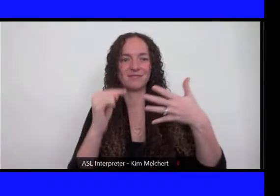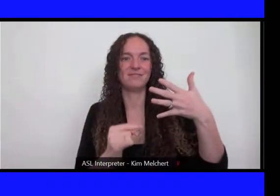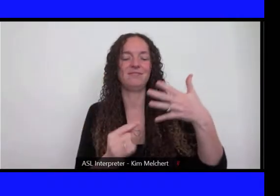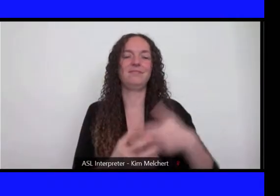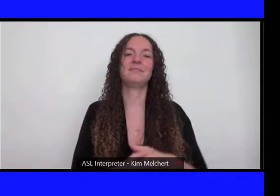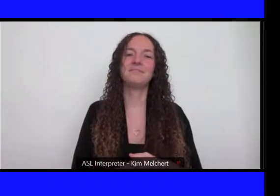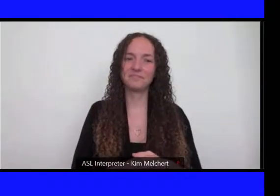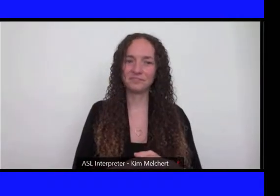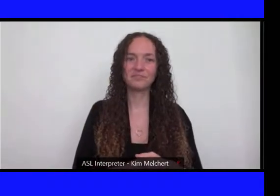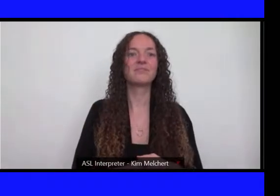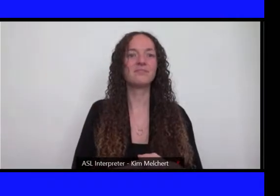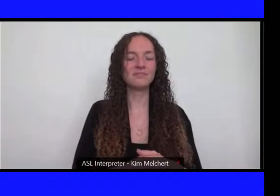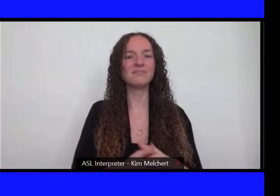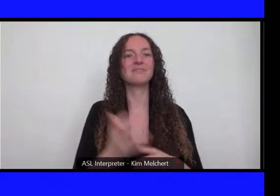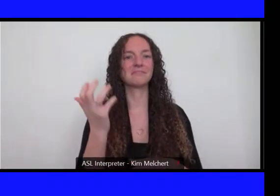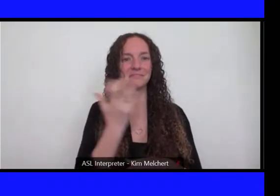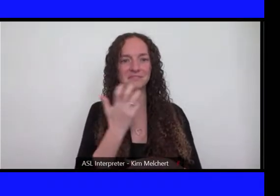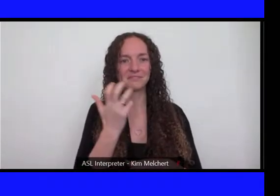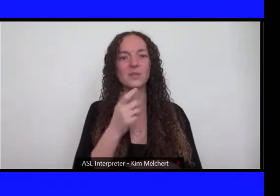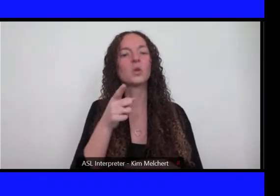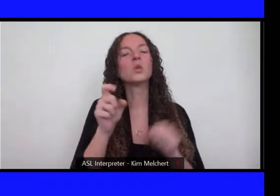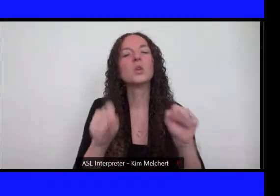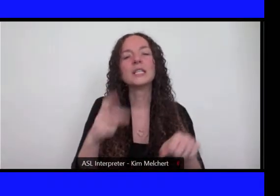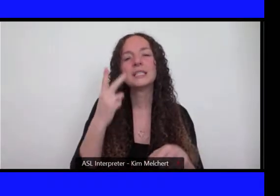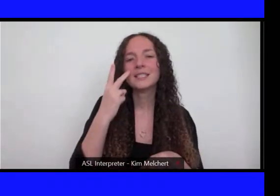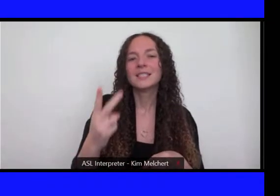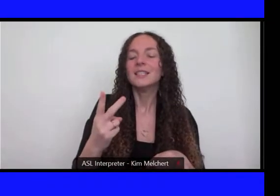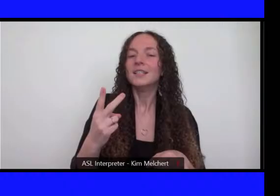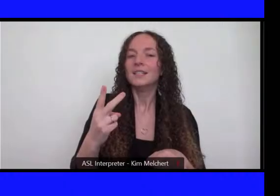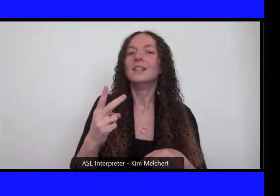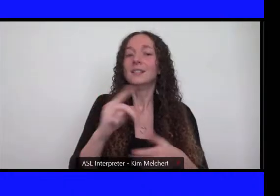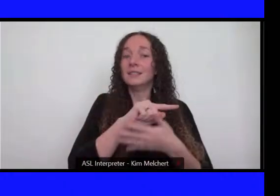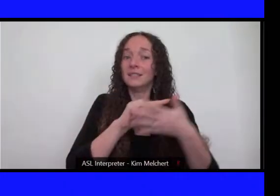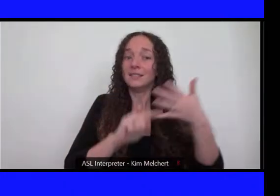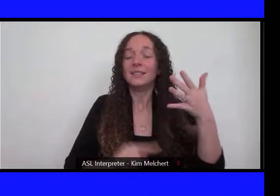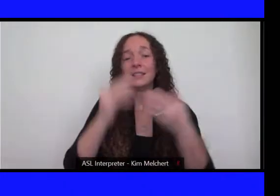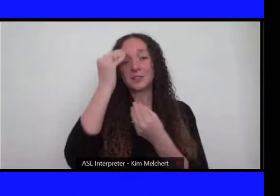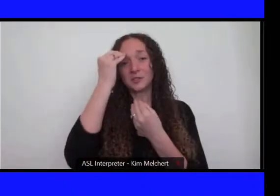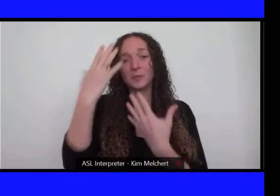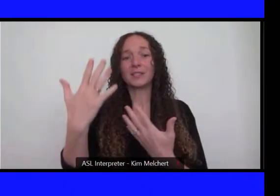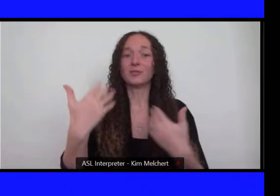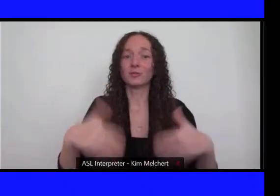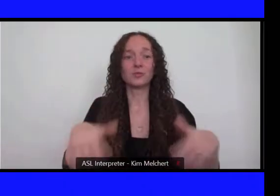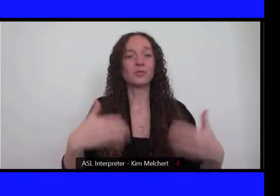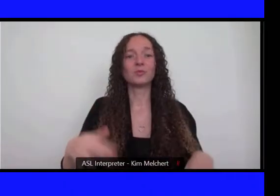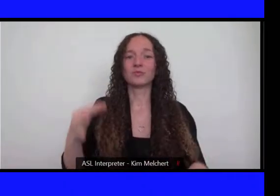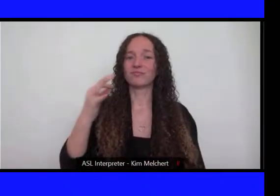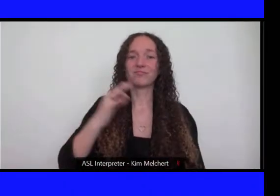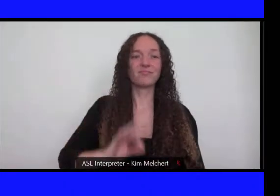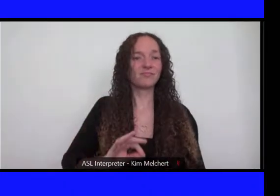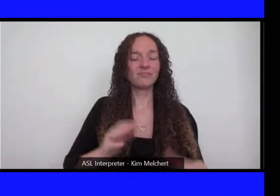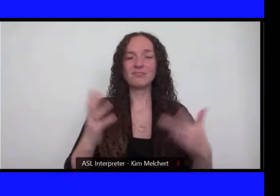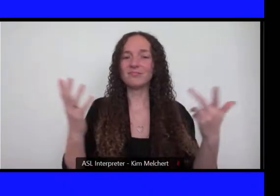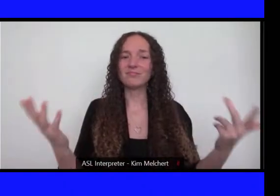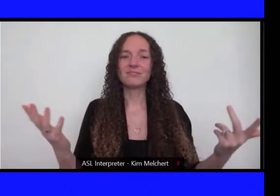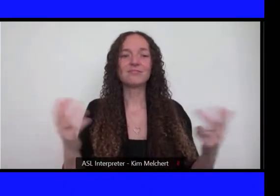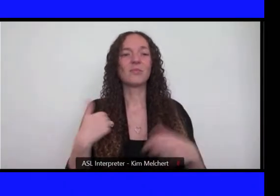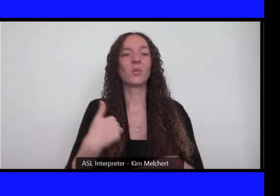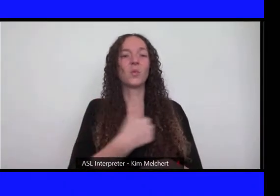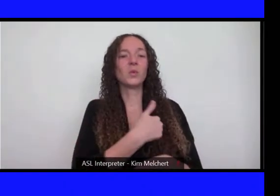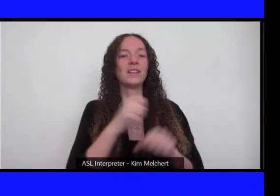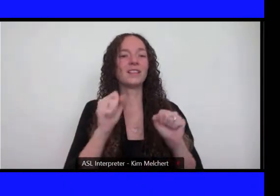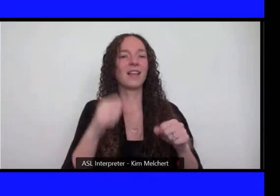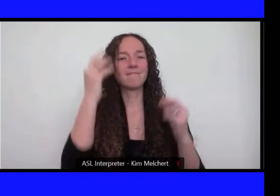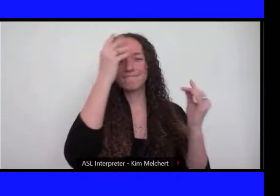like how the same group, like for example, if we look at the Spanish speaking, the Hispanic, how they control